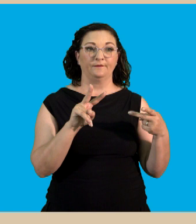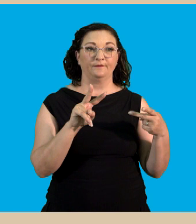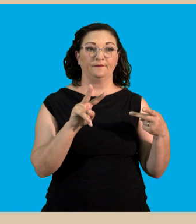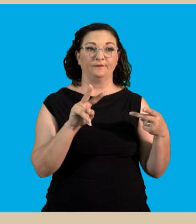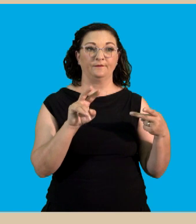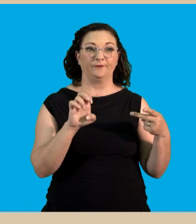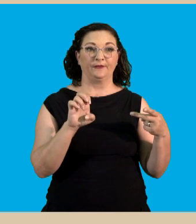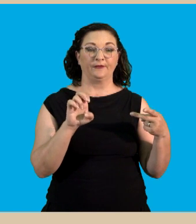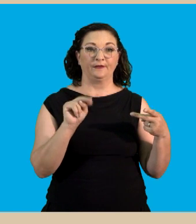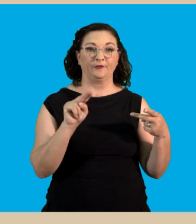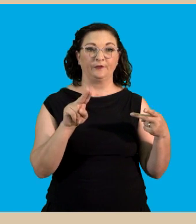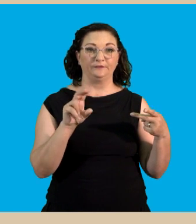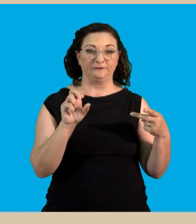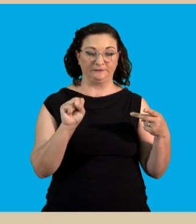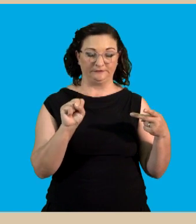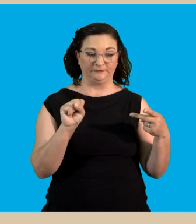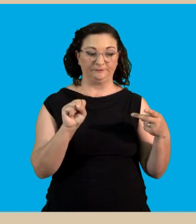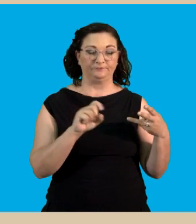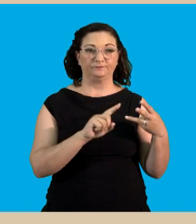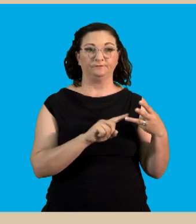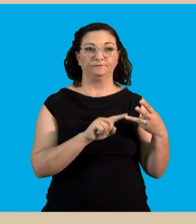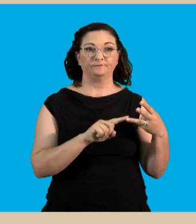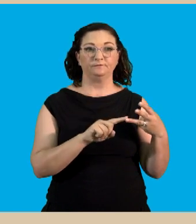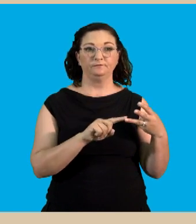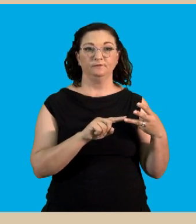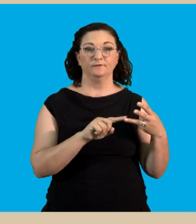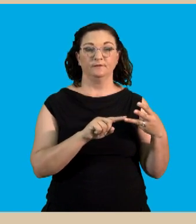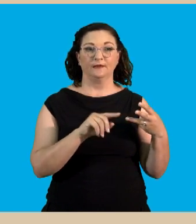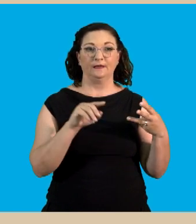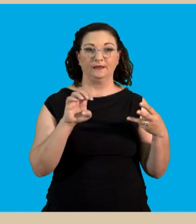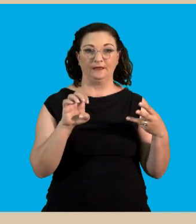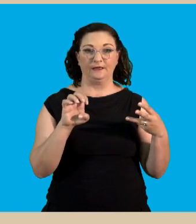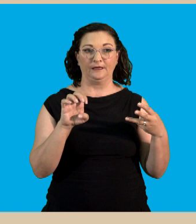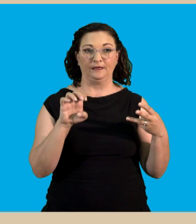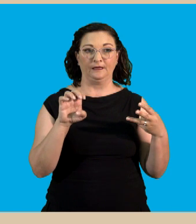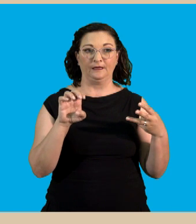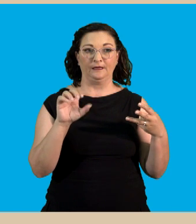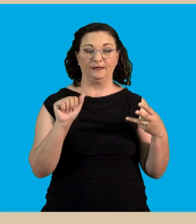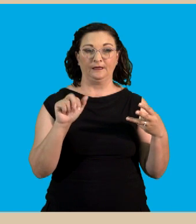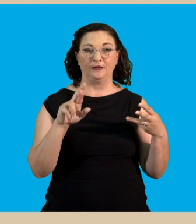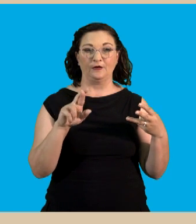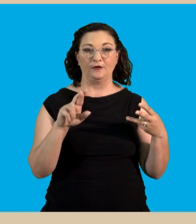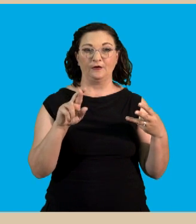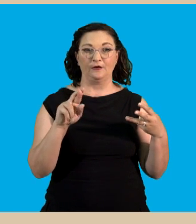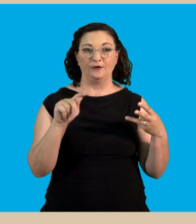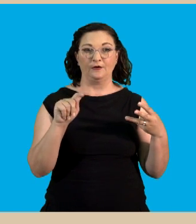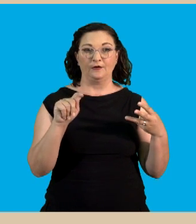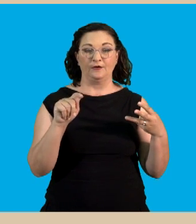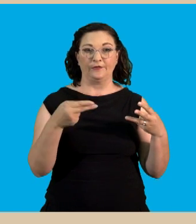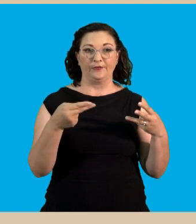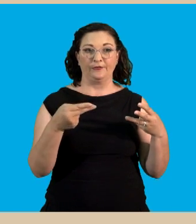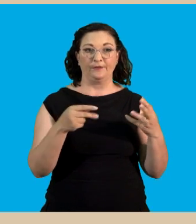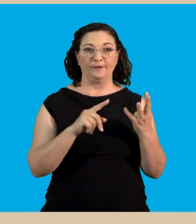say it's Venus to remember, and then E there for elderly will be for Earth,